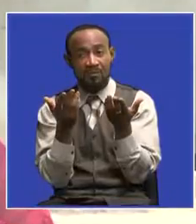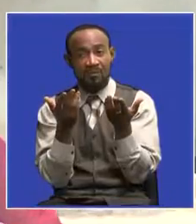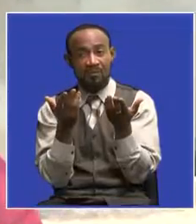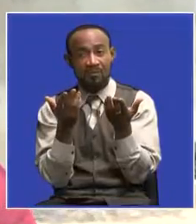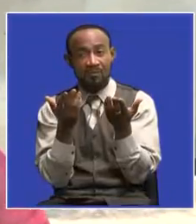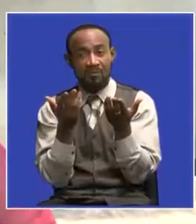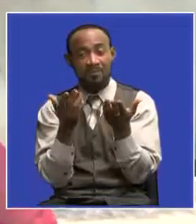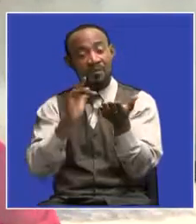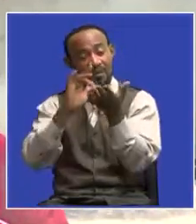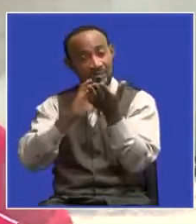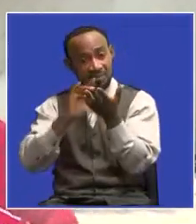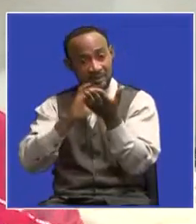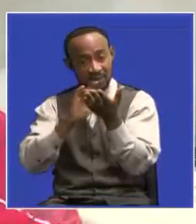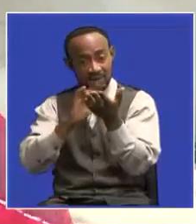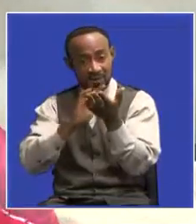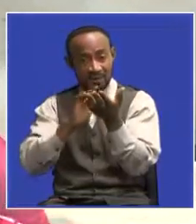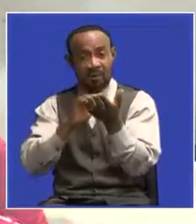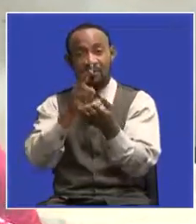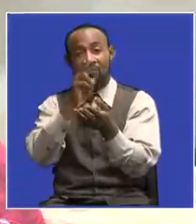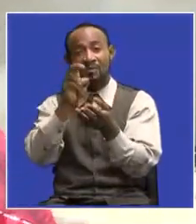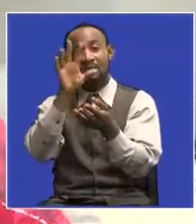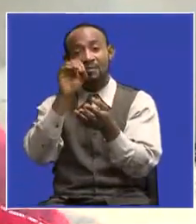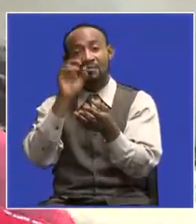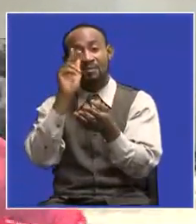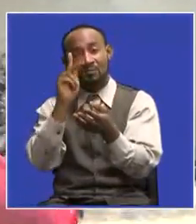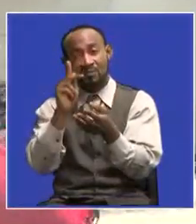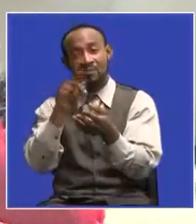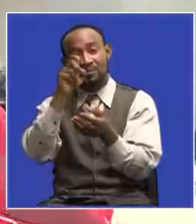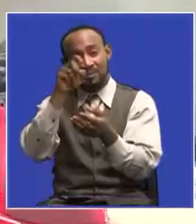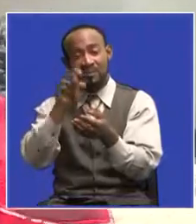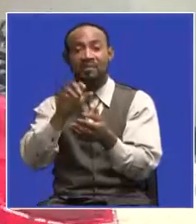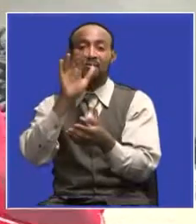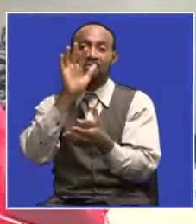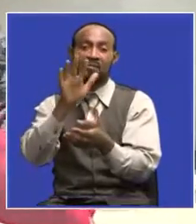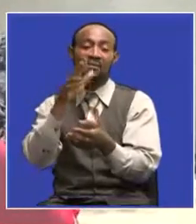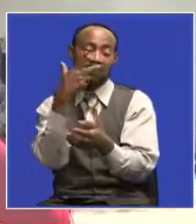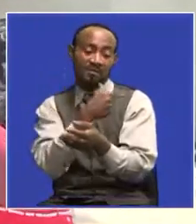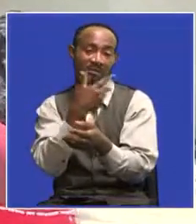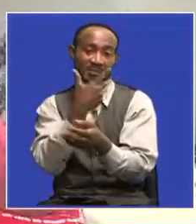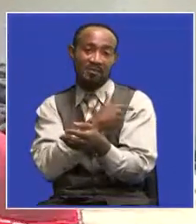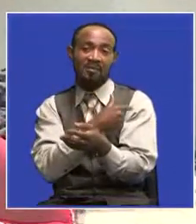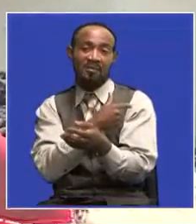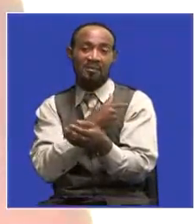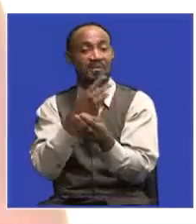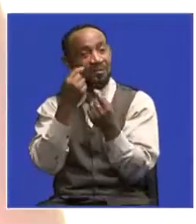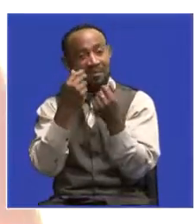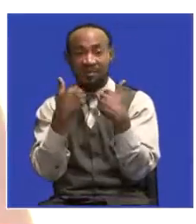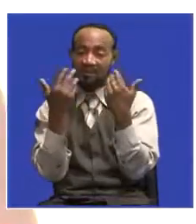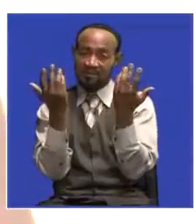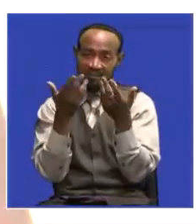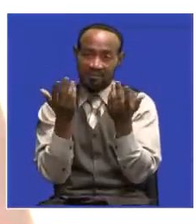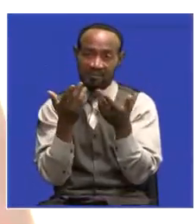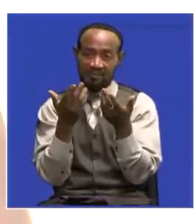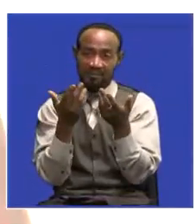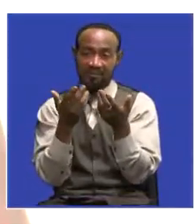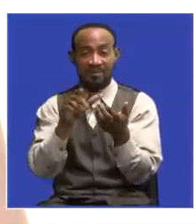The medicine is 250 kwacha. We need 5 doses. We cannot afford. The